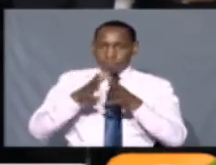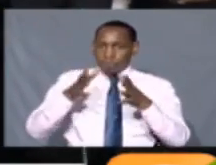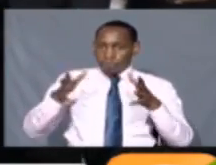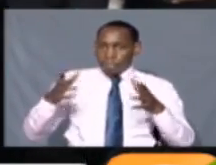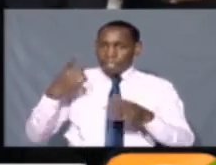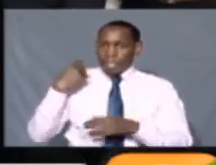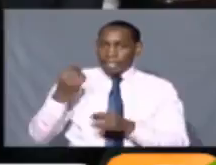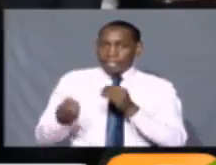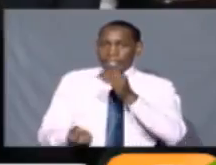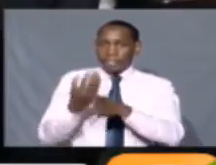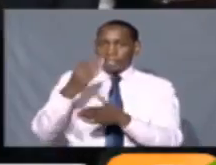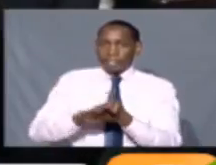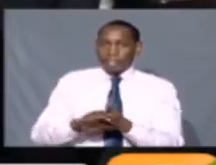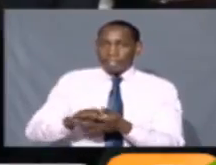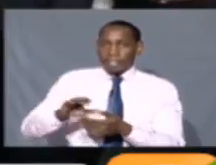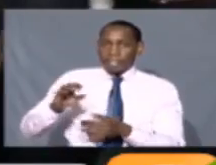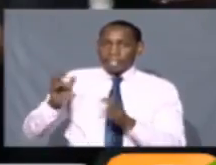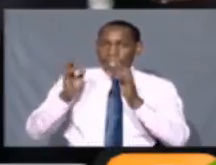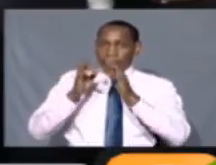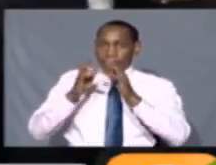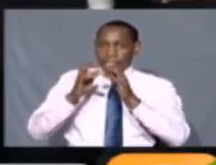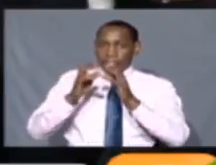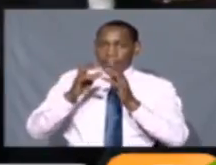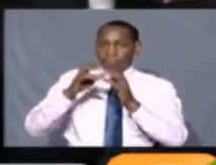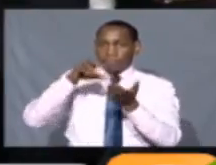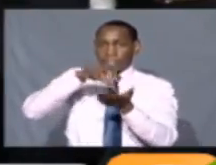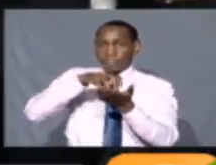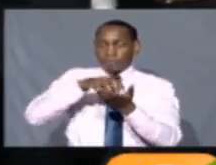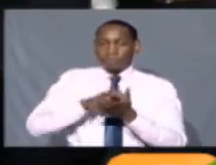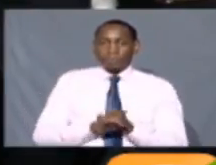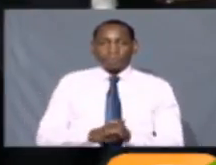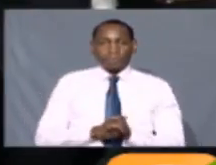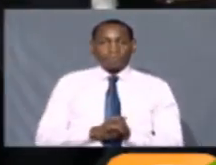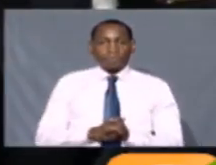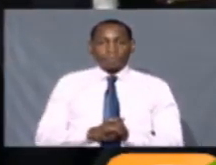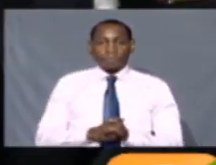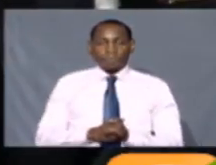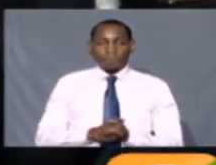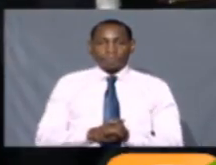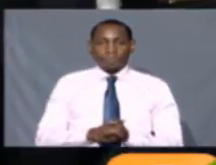recently established e-commerce platform. Gasheri Moses, Citizen TV.